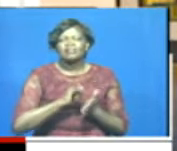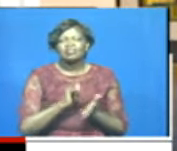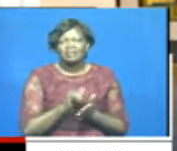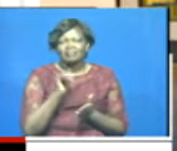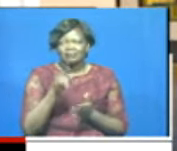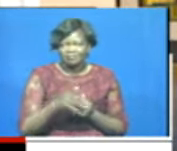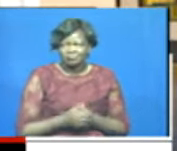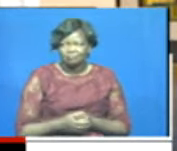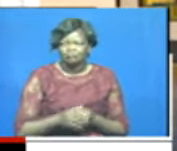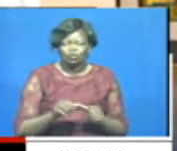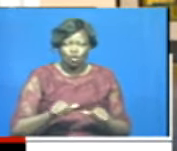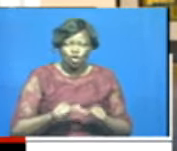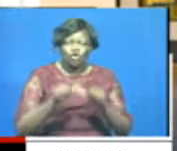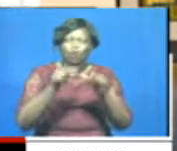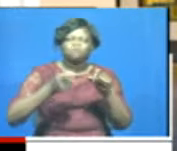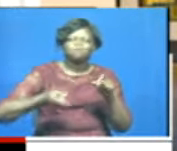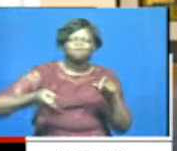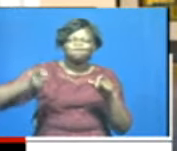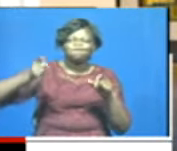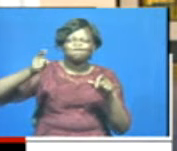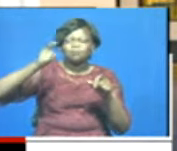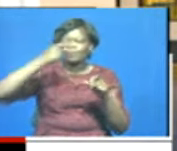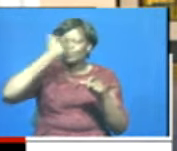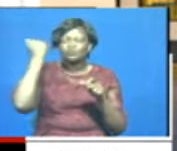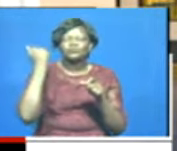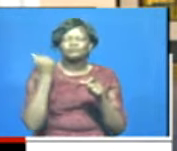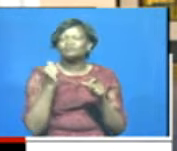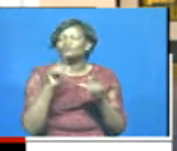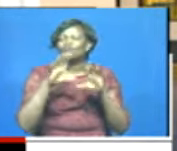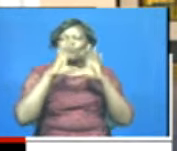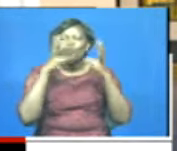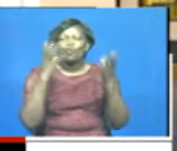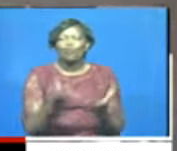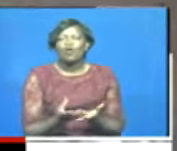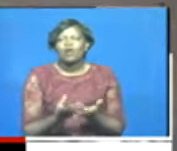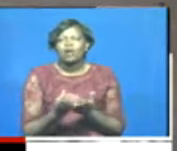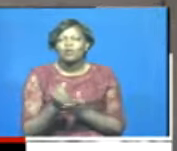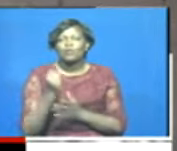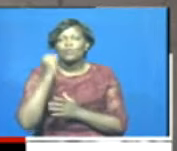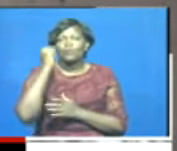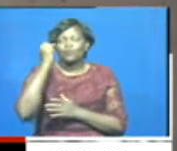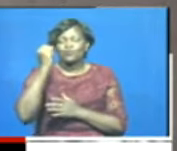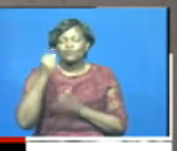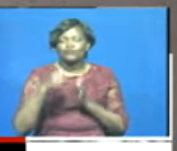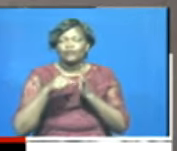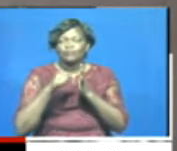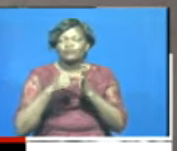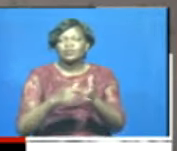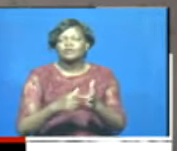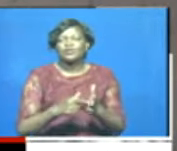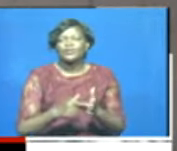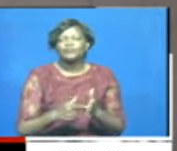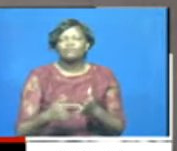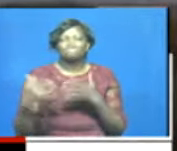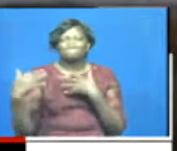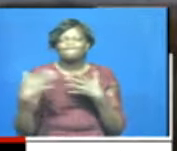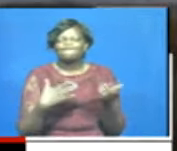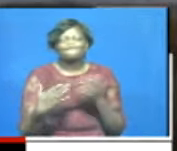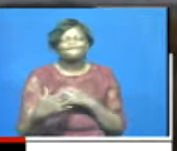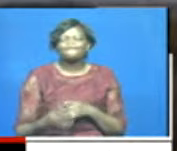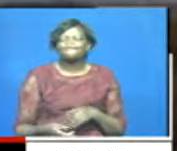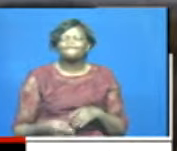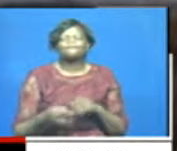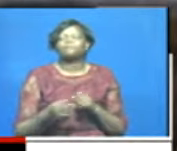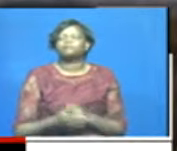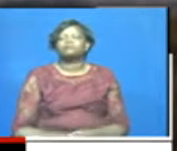only continue to climb due to various global geopolitics like the war in Ukraine and rising demand in China